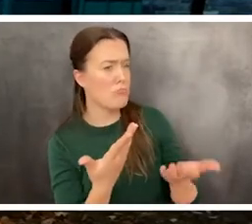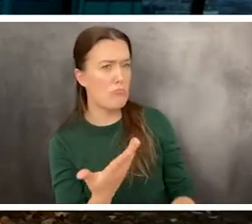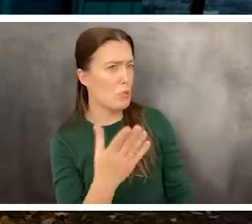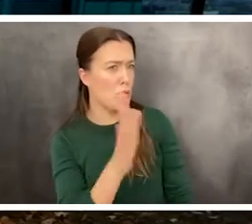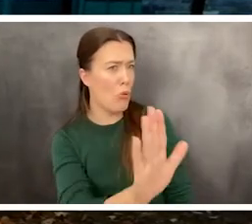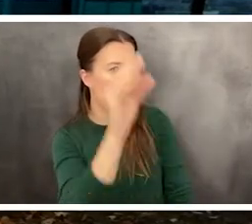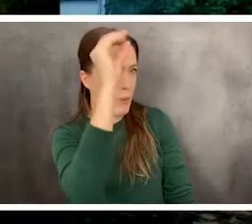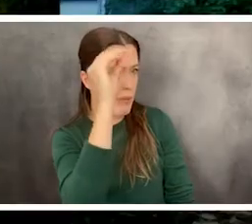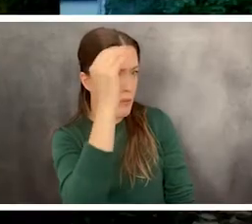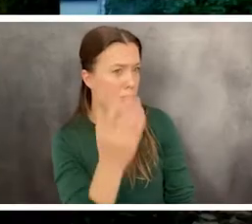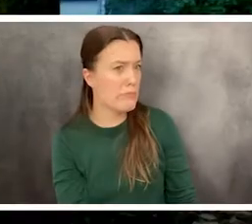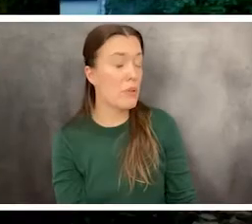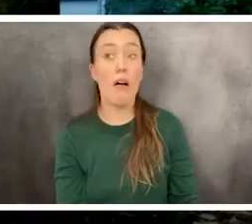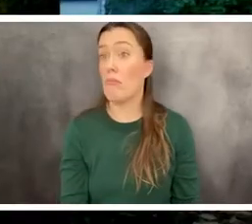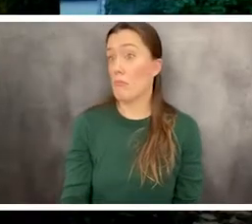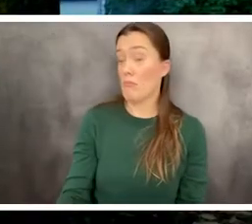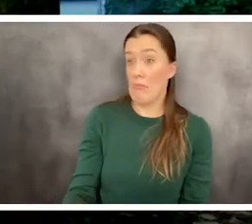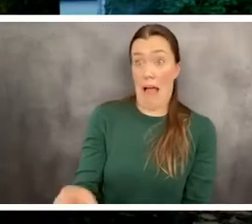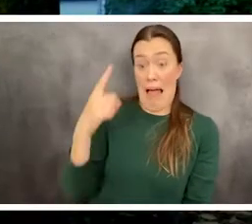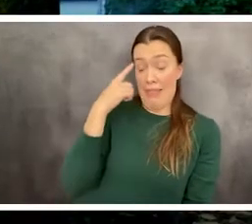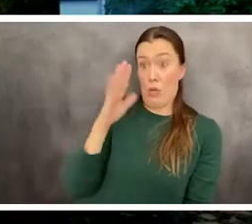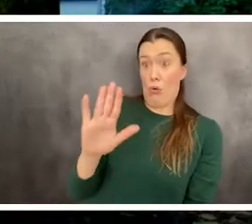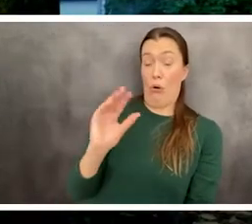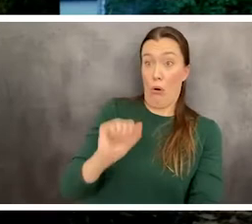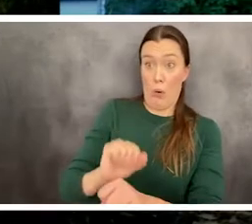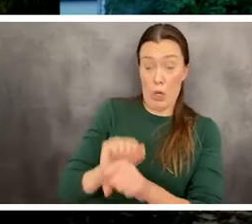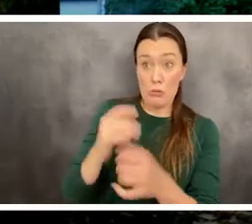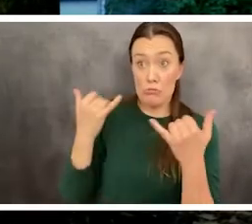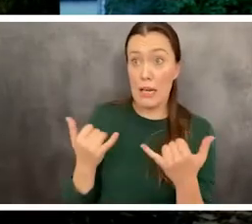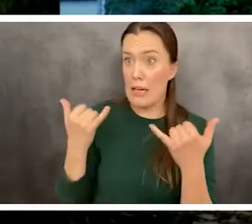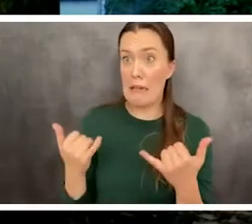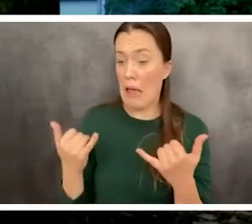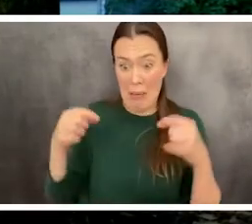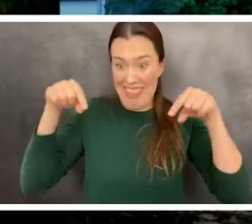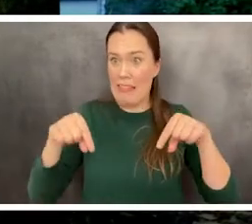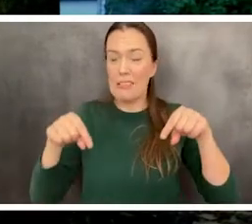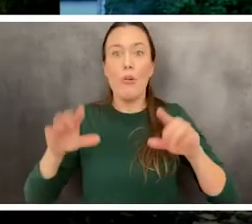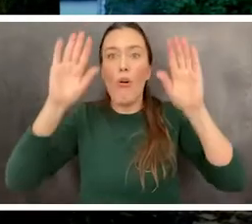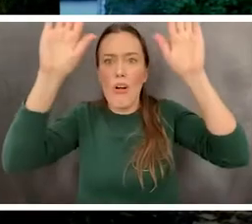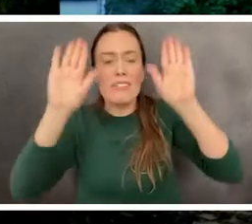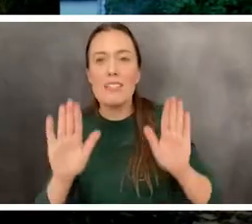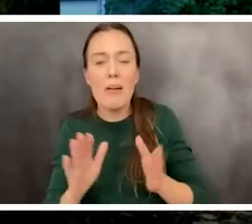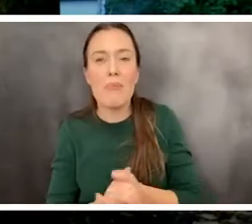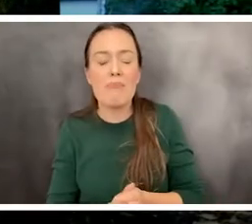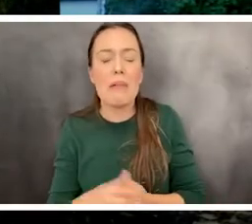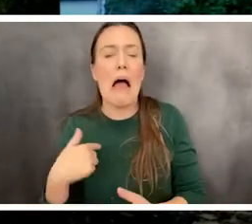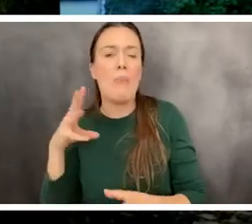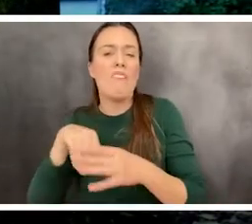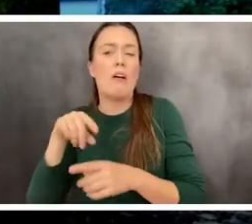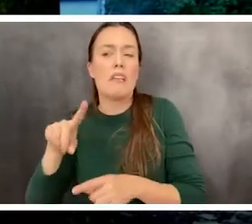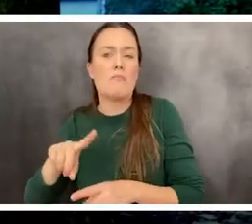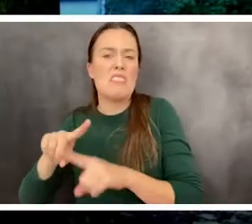how it comes out of this? Well, I think what you're doing right now is actually a really great start. And I'm on